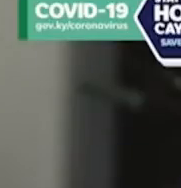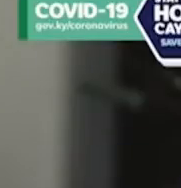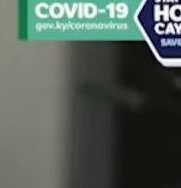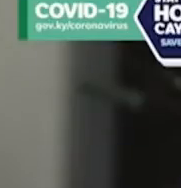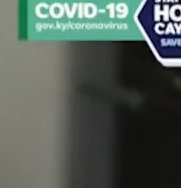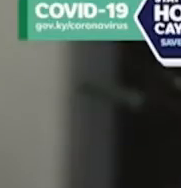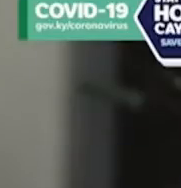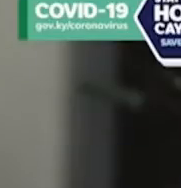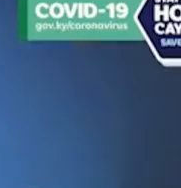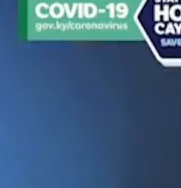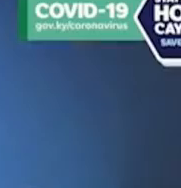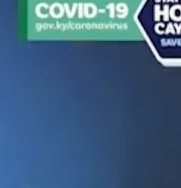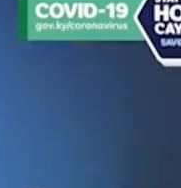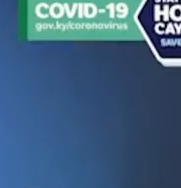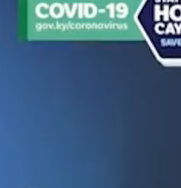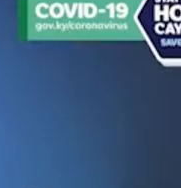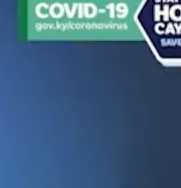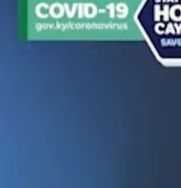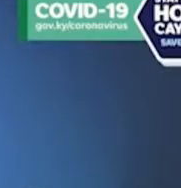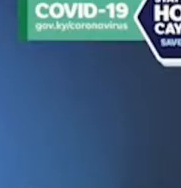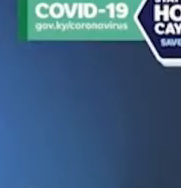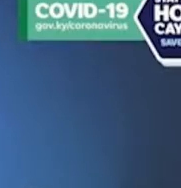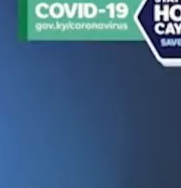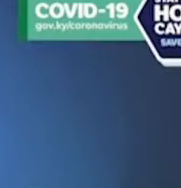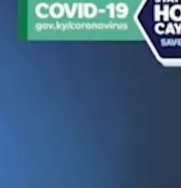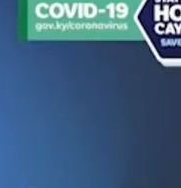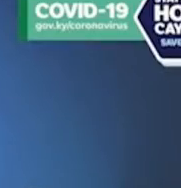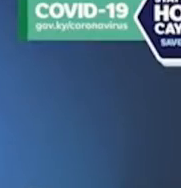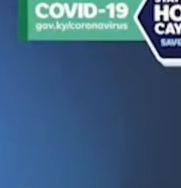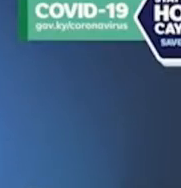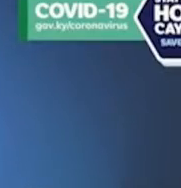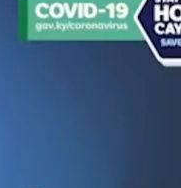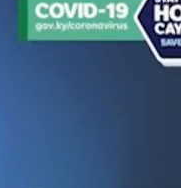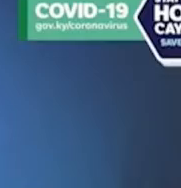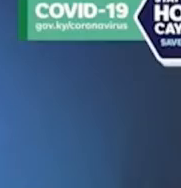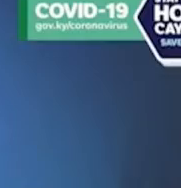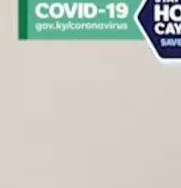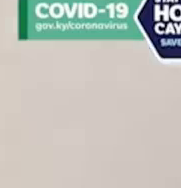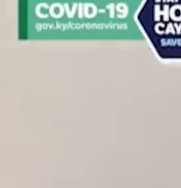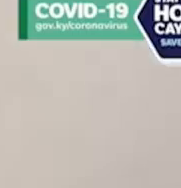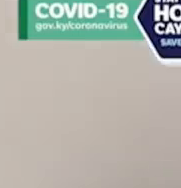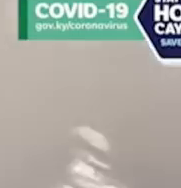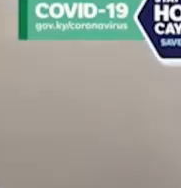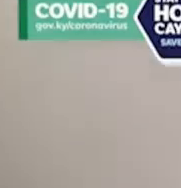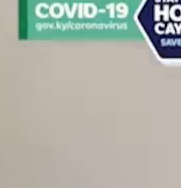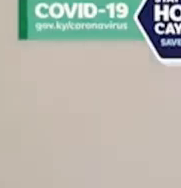who do you stay home for? I stay home for my fans.